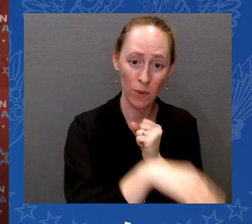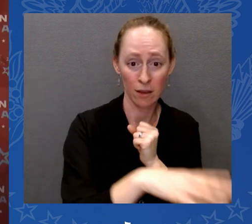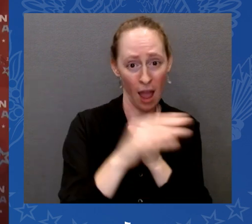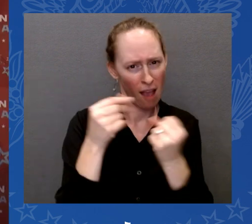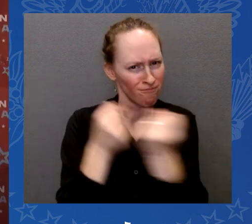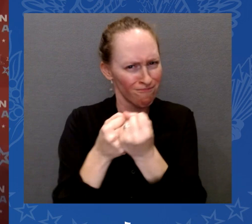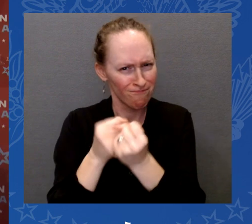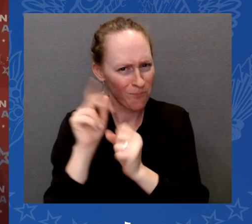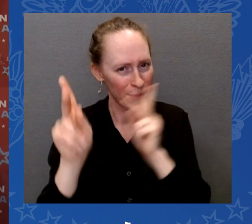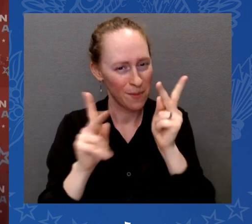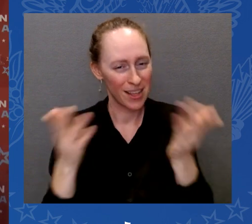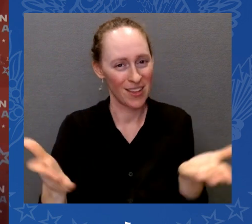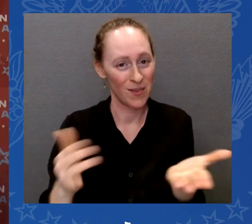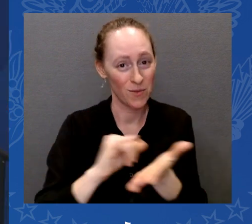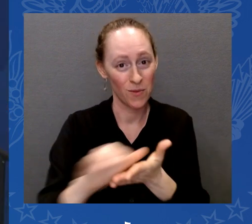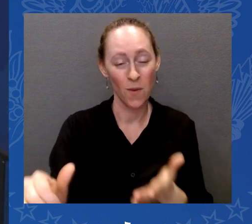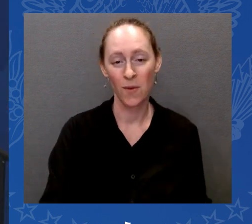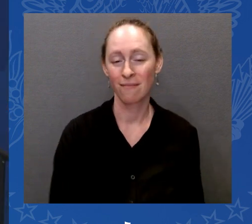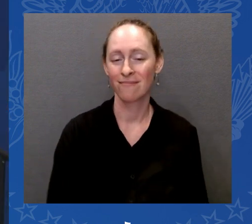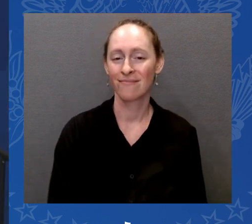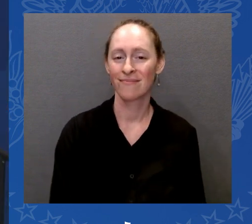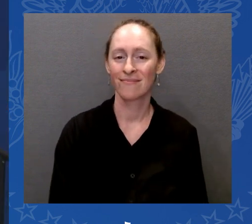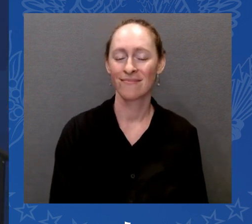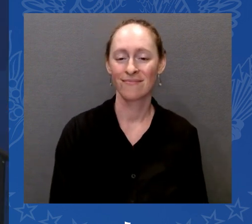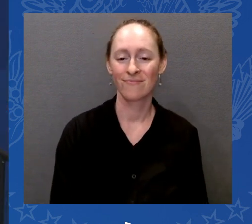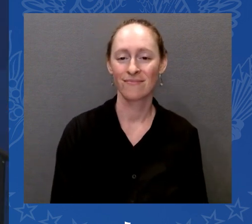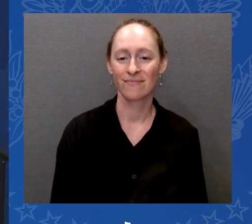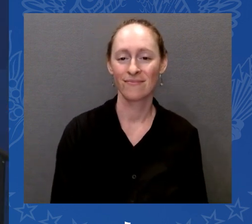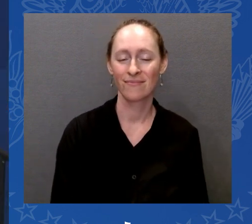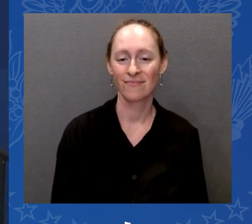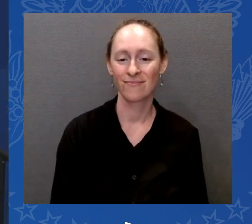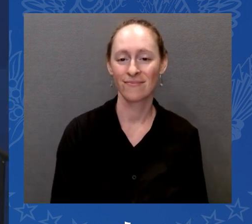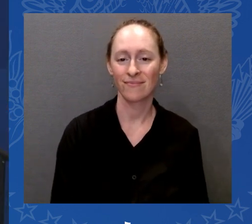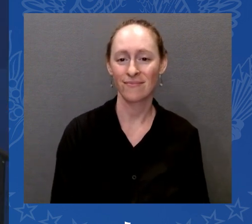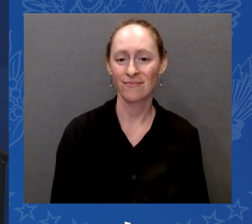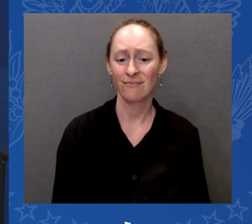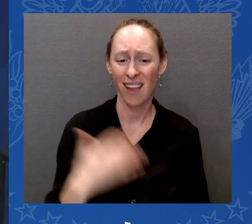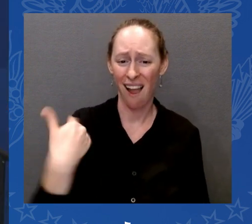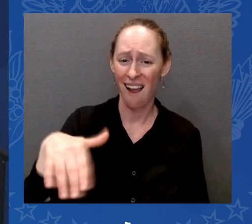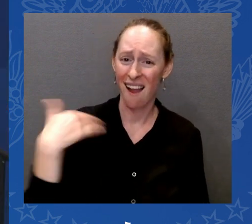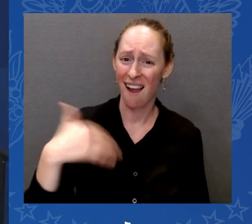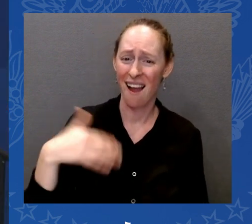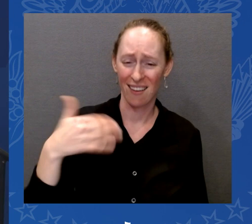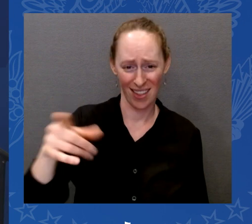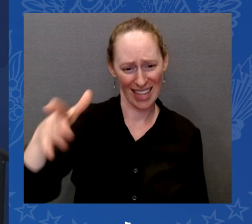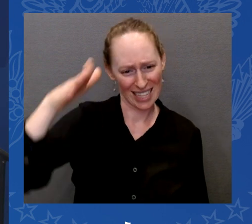Senator, you were relentless, and that's why we are here today.